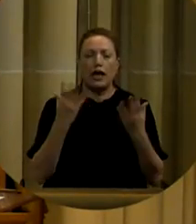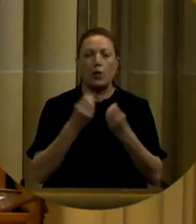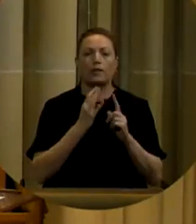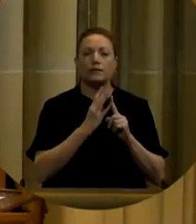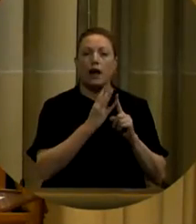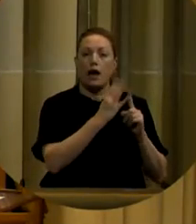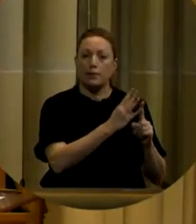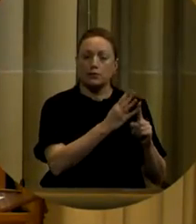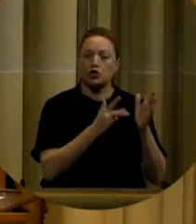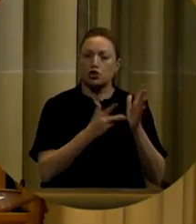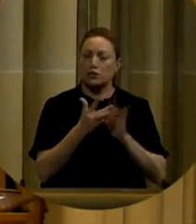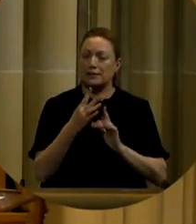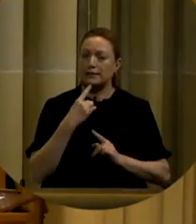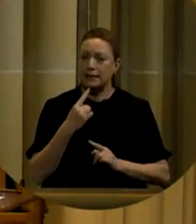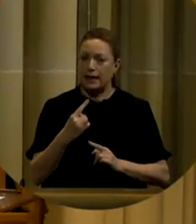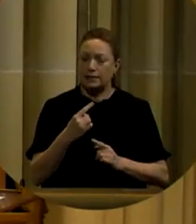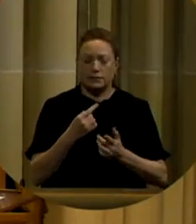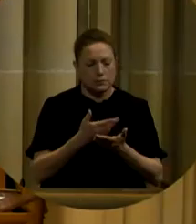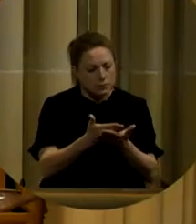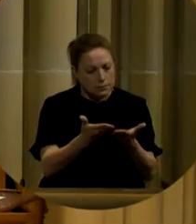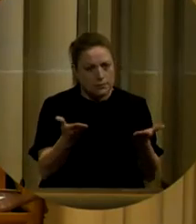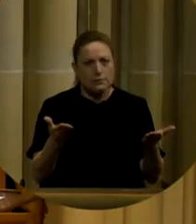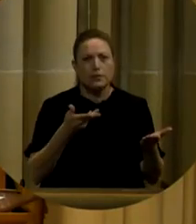saying, "Take this,